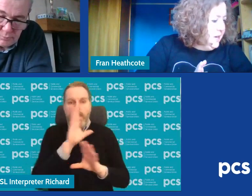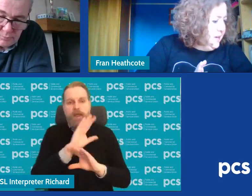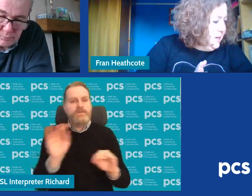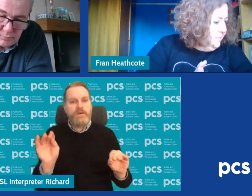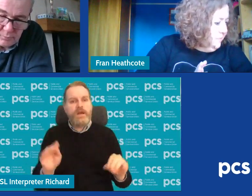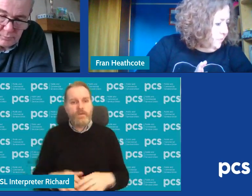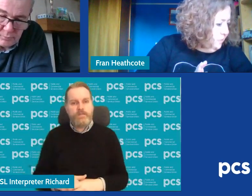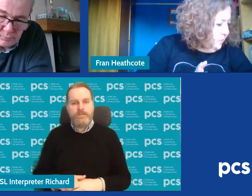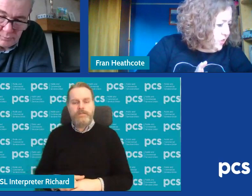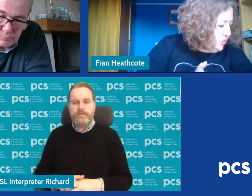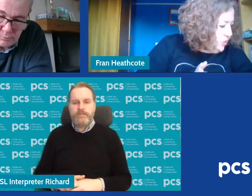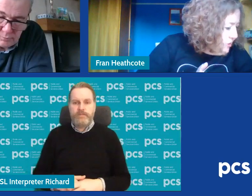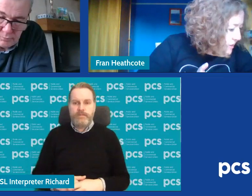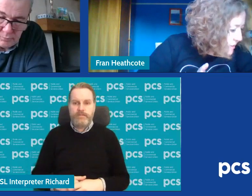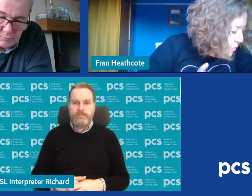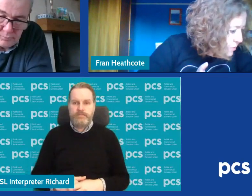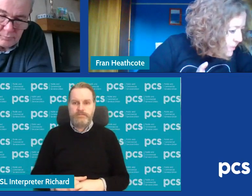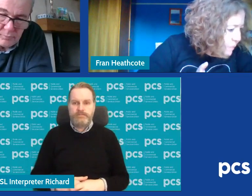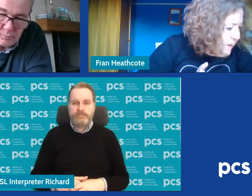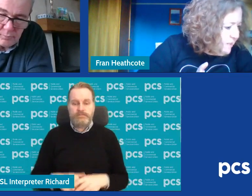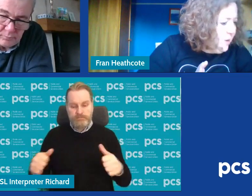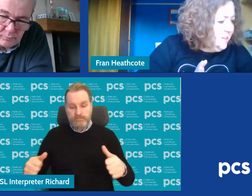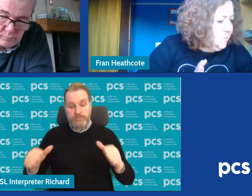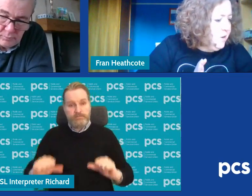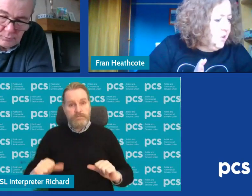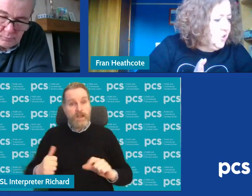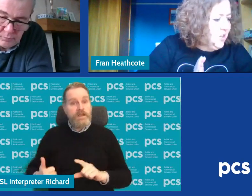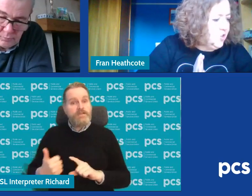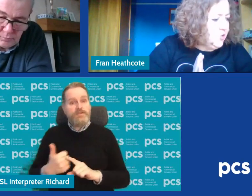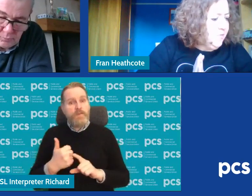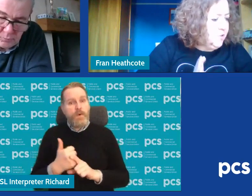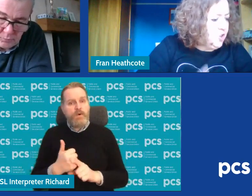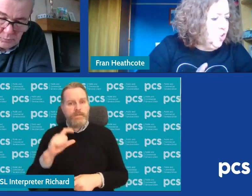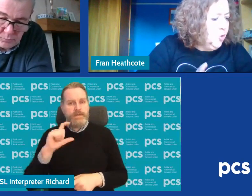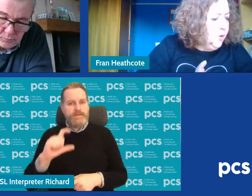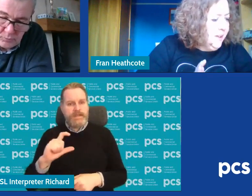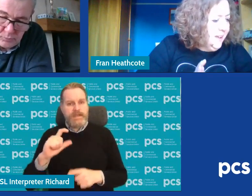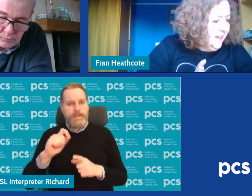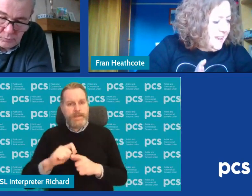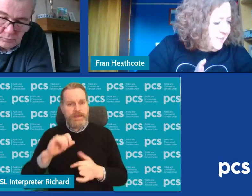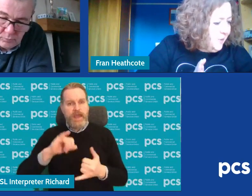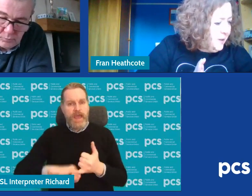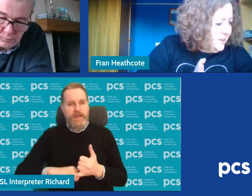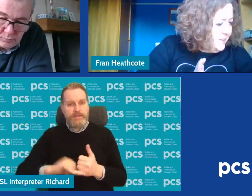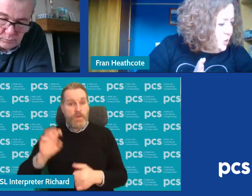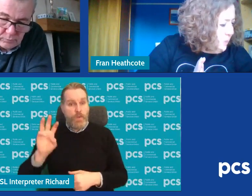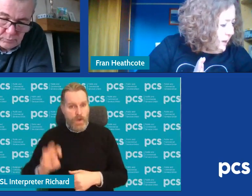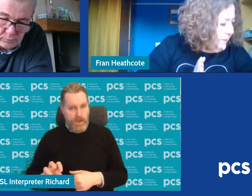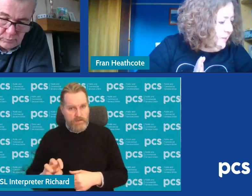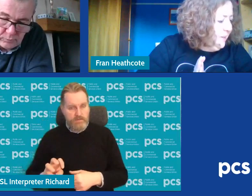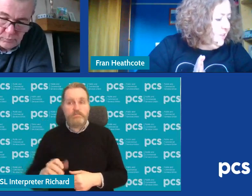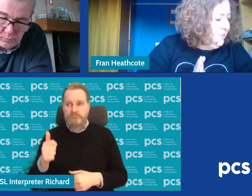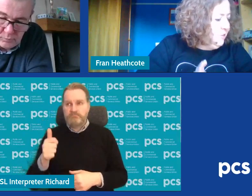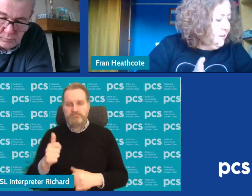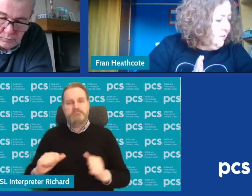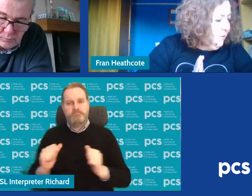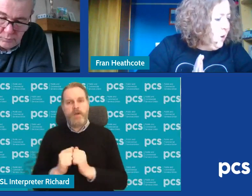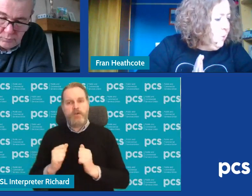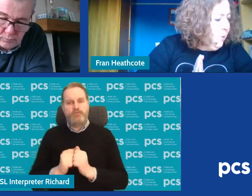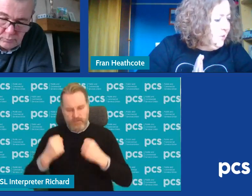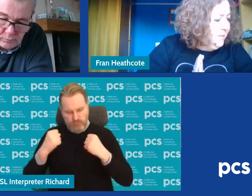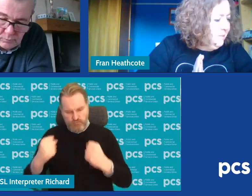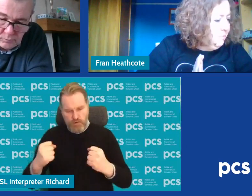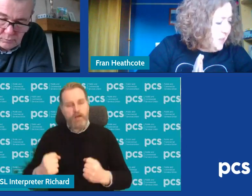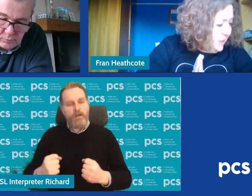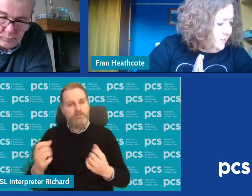Okay, solidarity from CPS Wales branch. Let's strive for a strong yes vote in this new ballot. Solidarity from